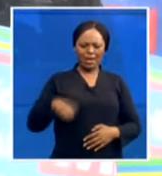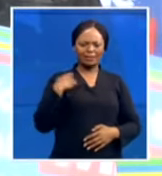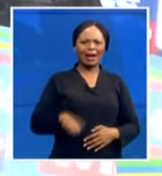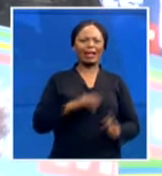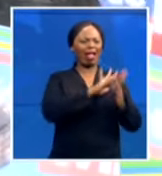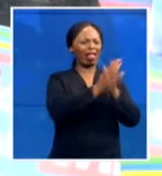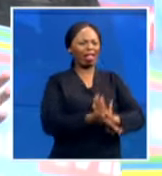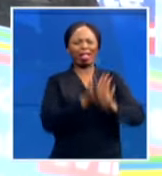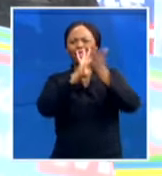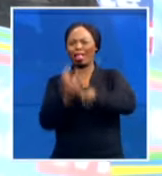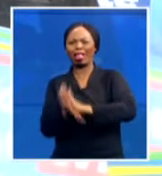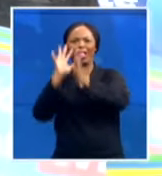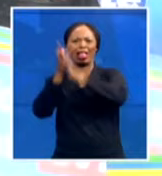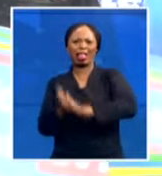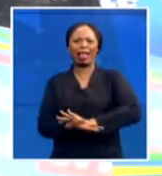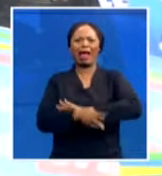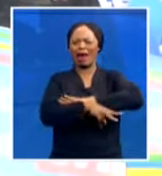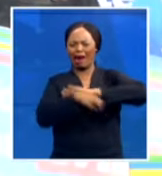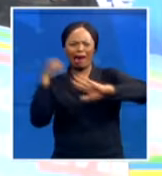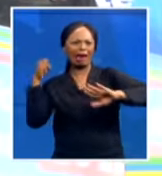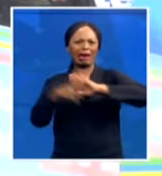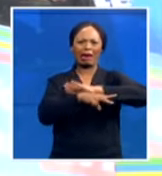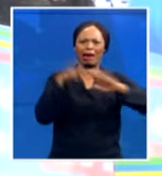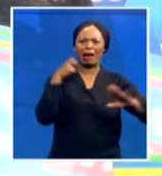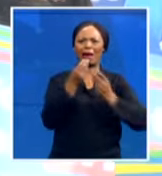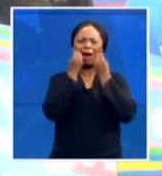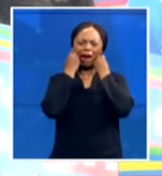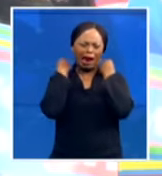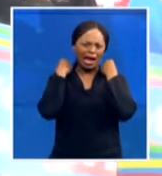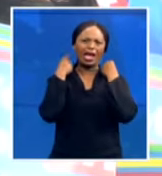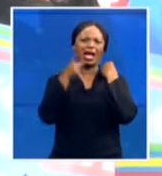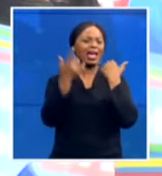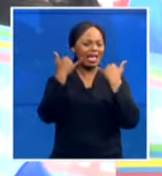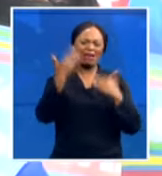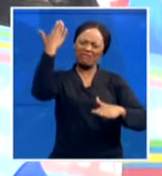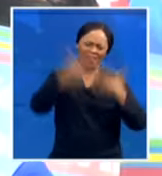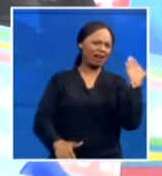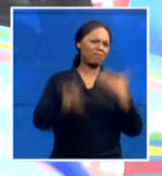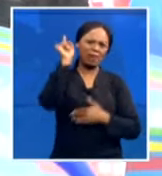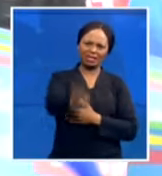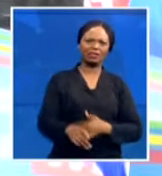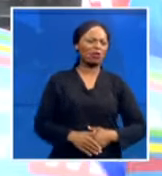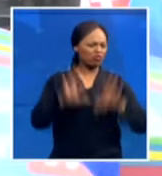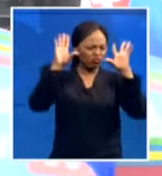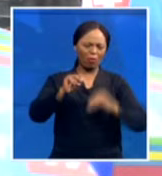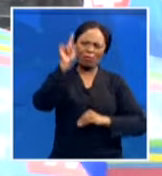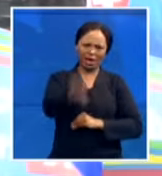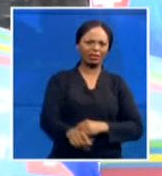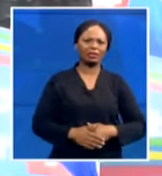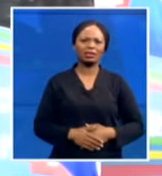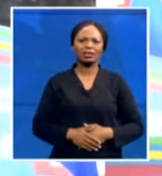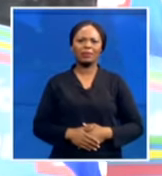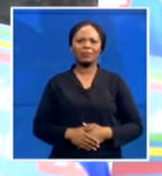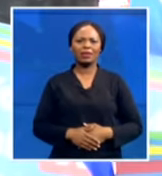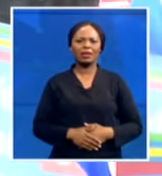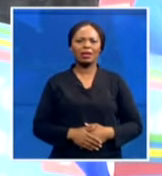ANC will have an ending, and it's not going to be good. I am telling you today that if you live in